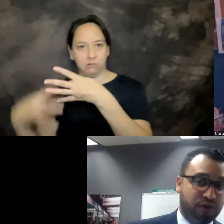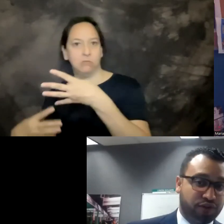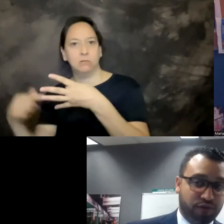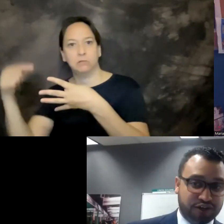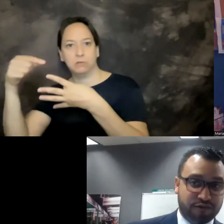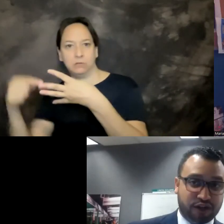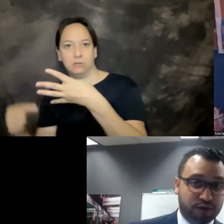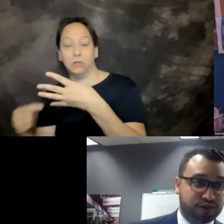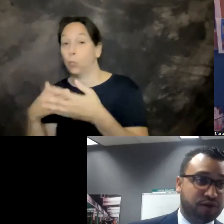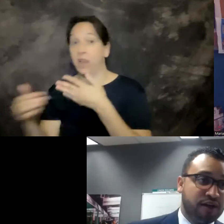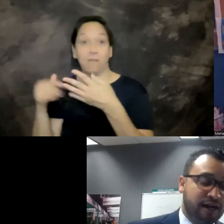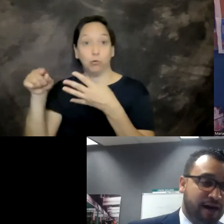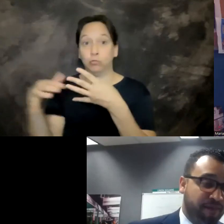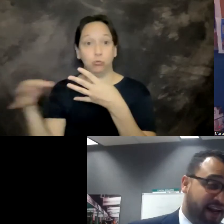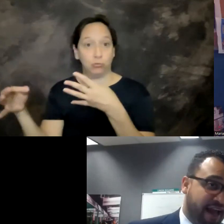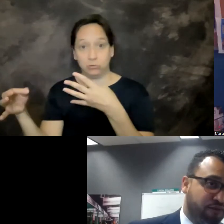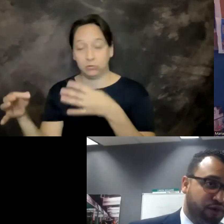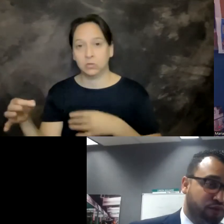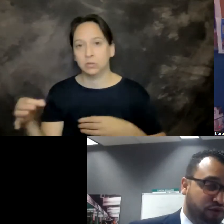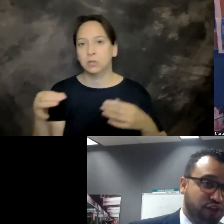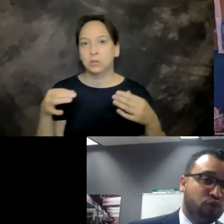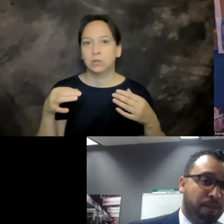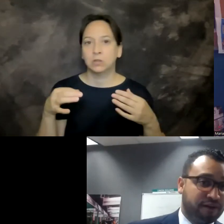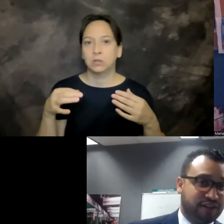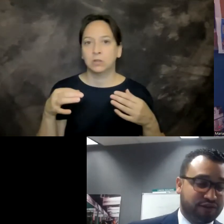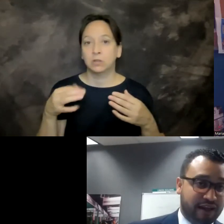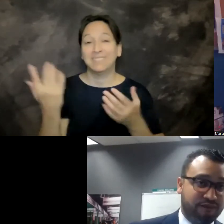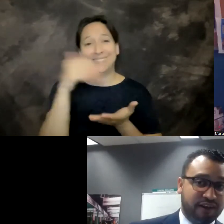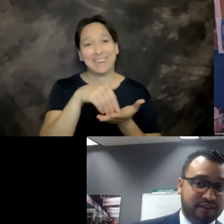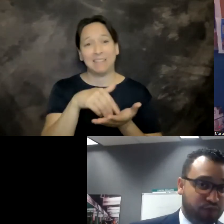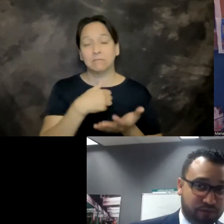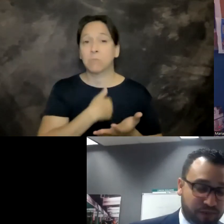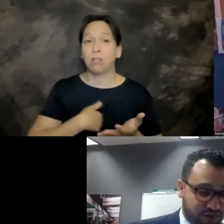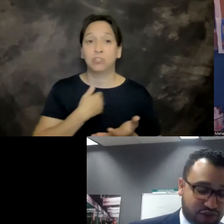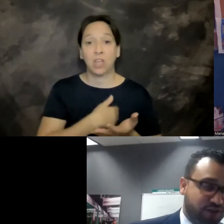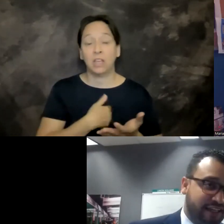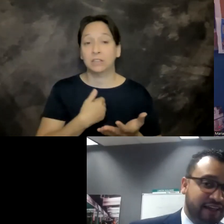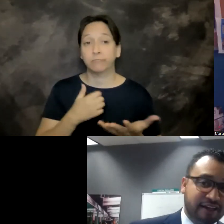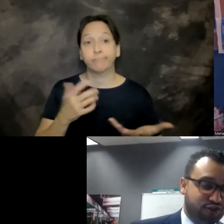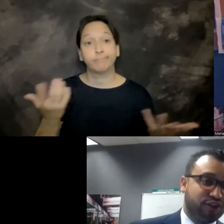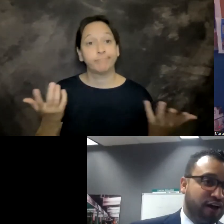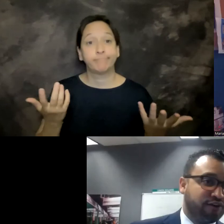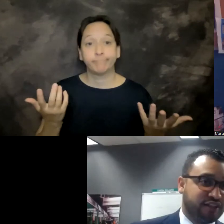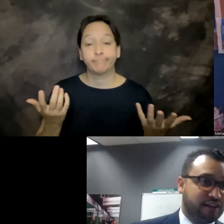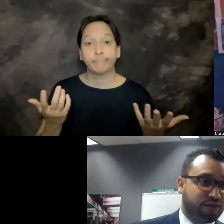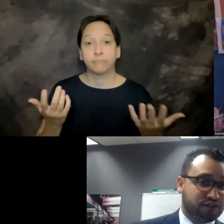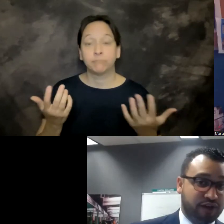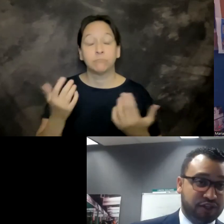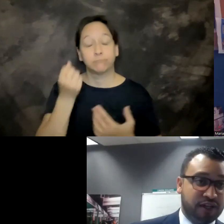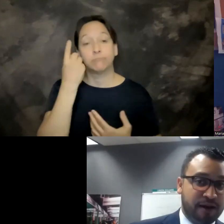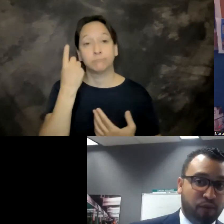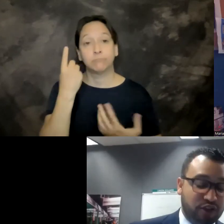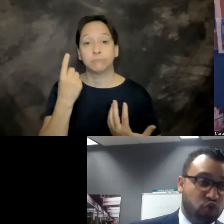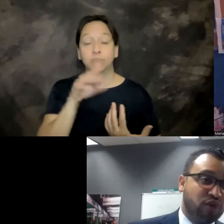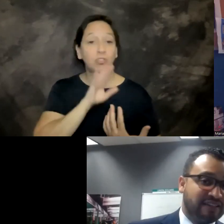be, throughout the duration of the closure. And again, we really do apologize for that convenience, and we certainly understand the